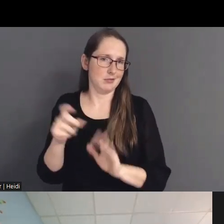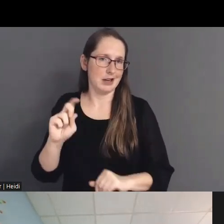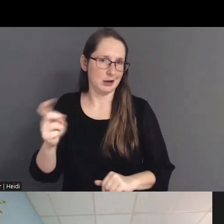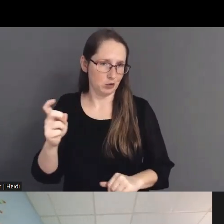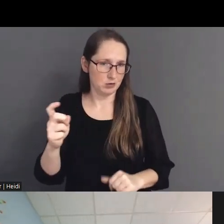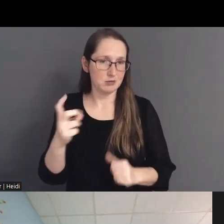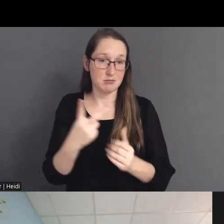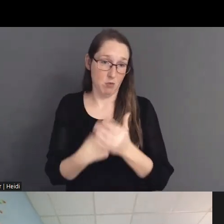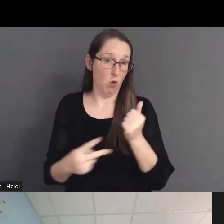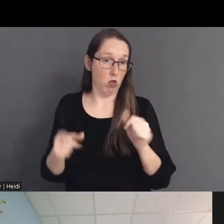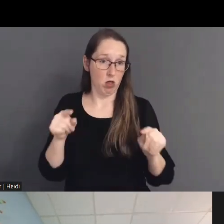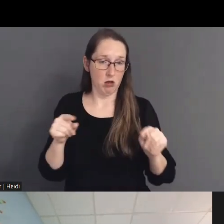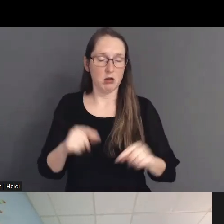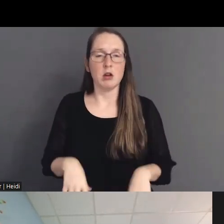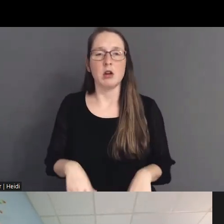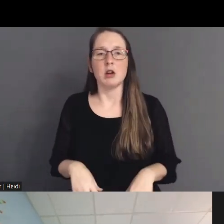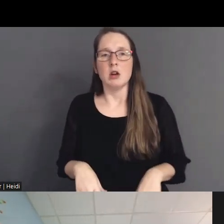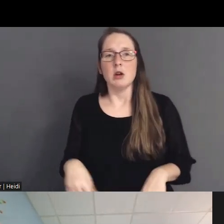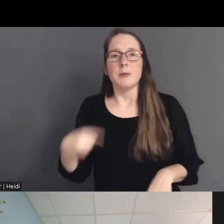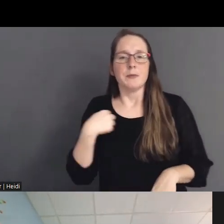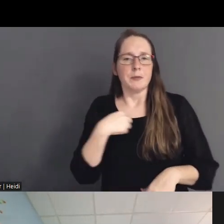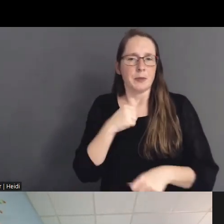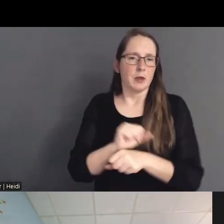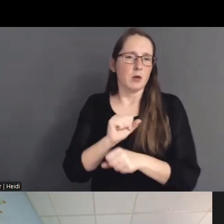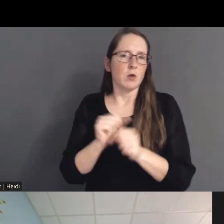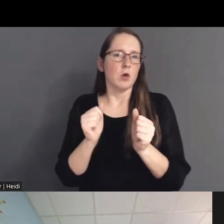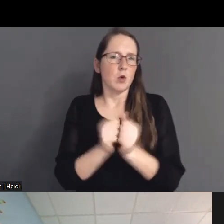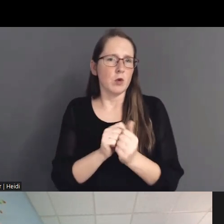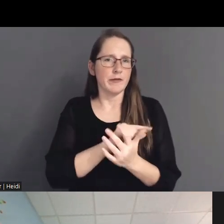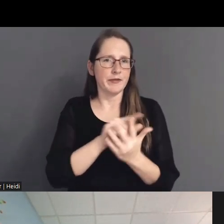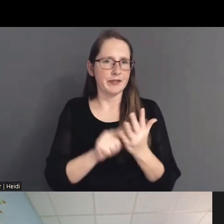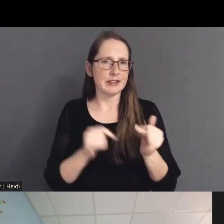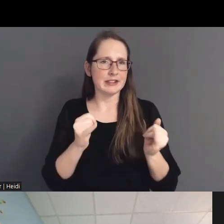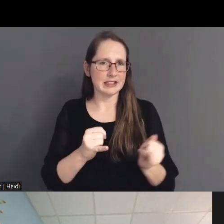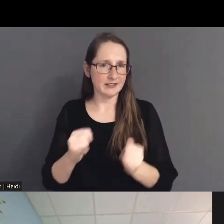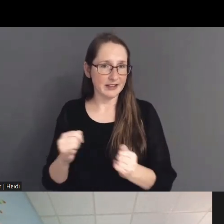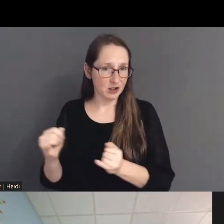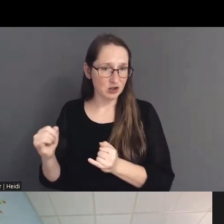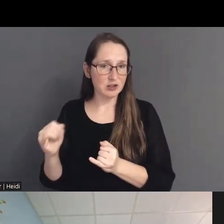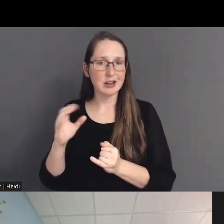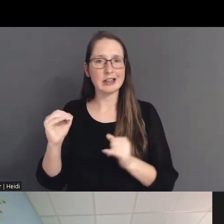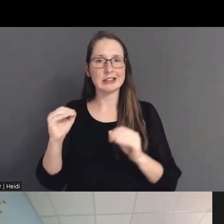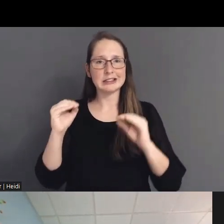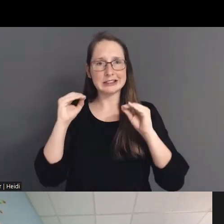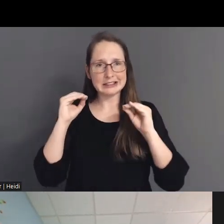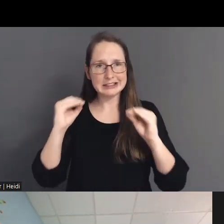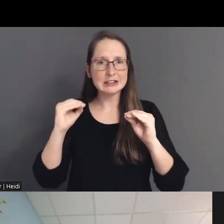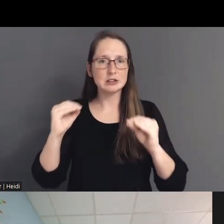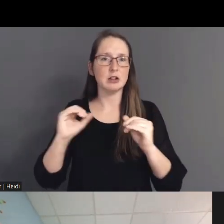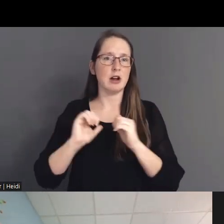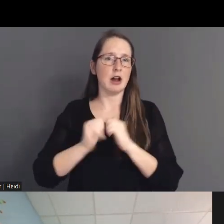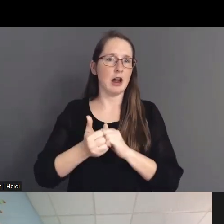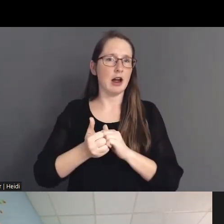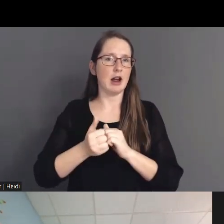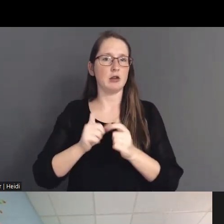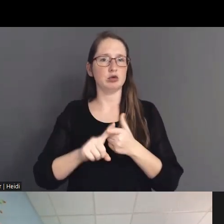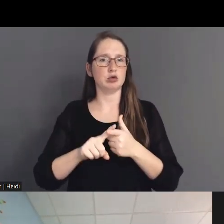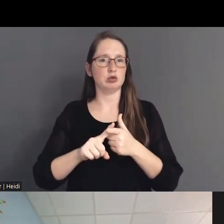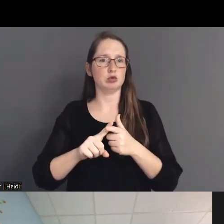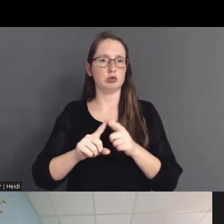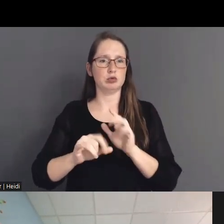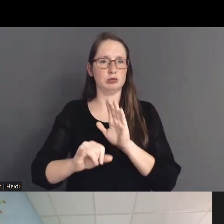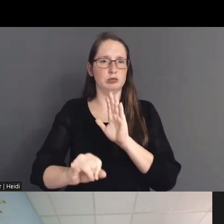diagnosis. We work with those individuals and teach them how to